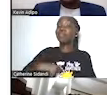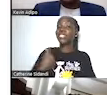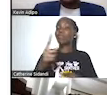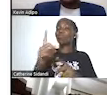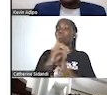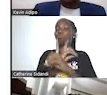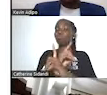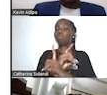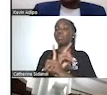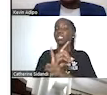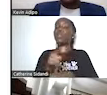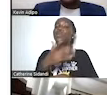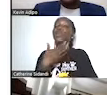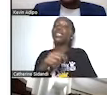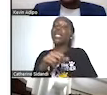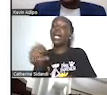about you. But we are captive. We